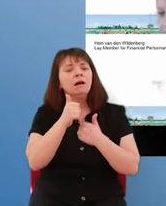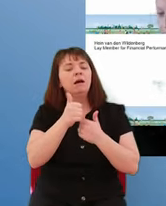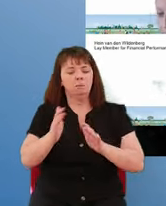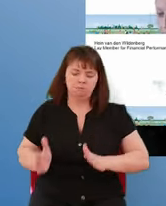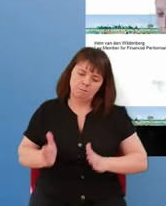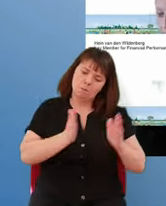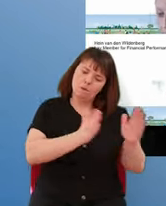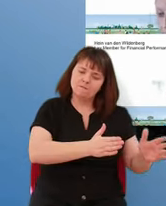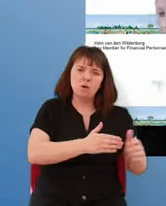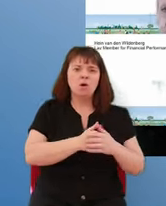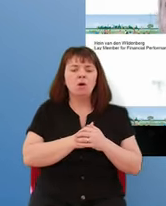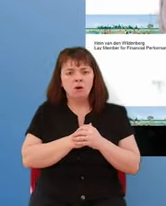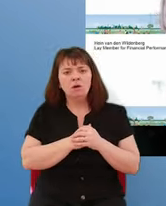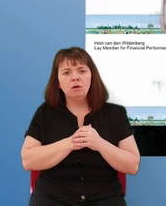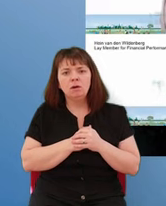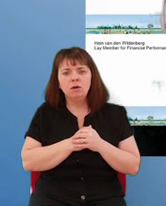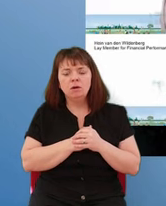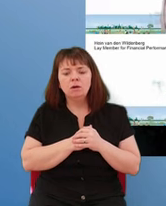hour ahead.